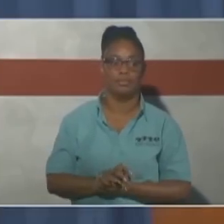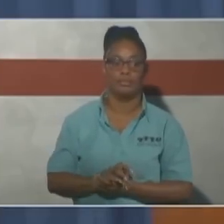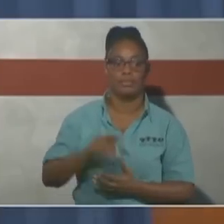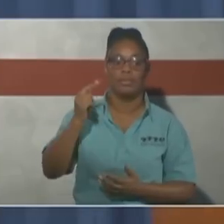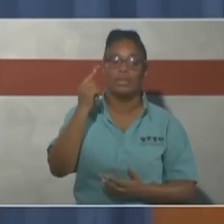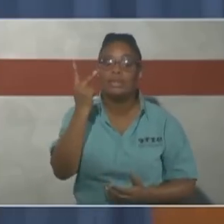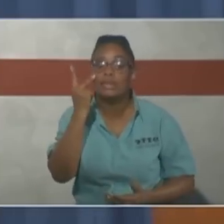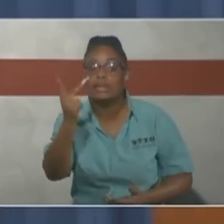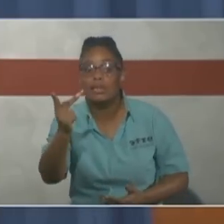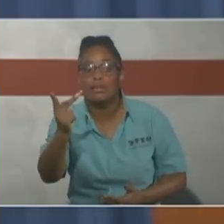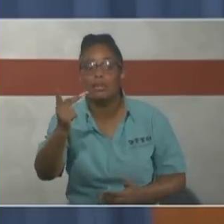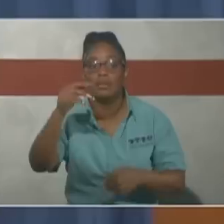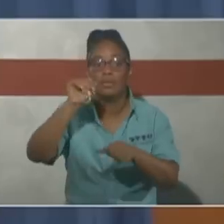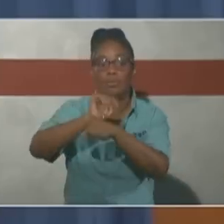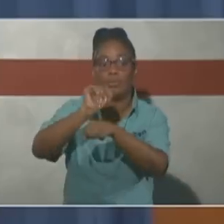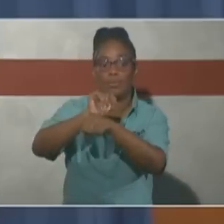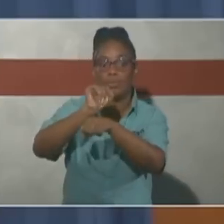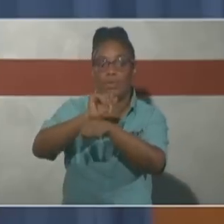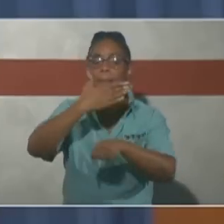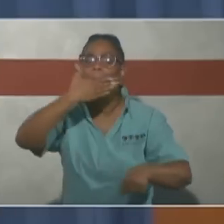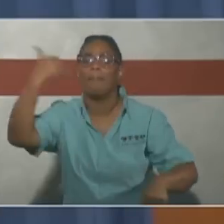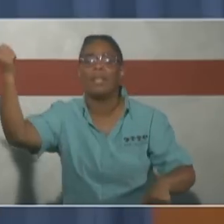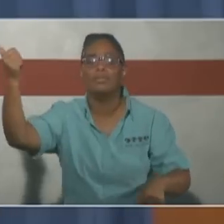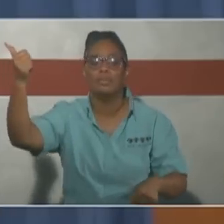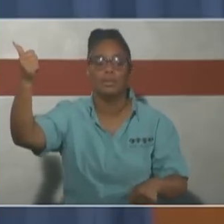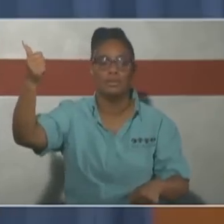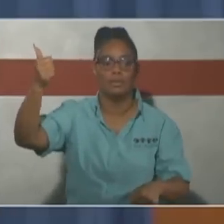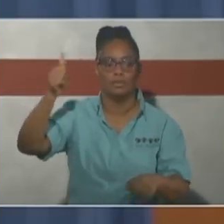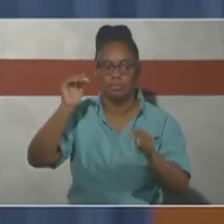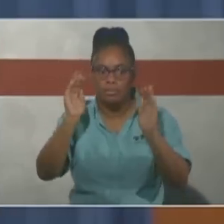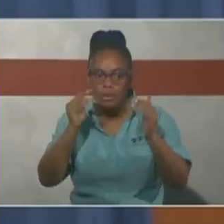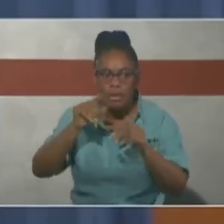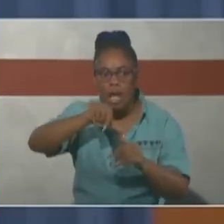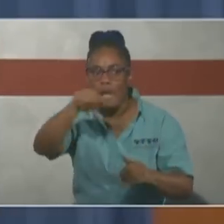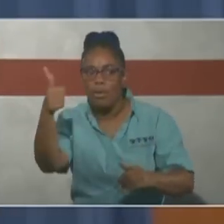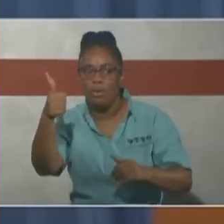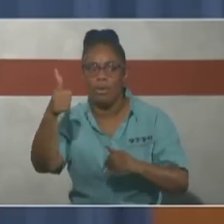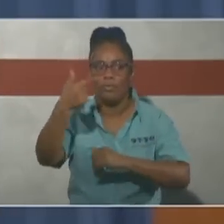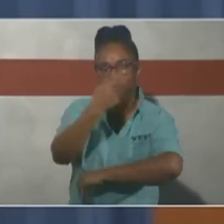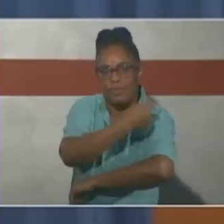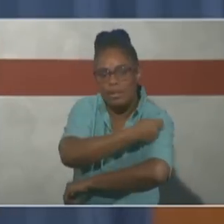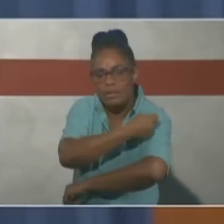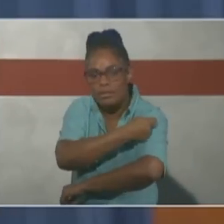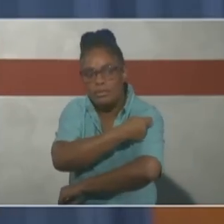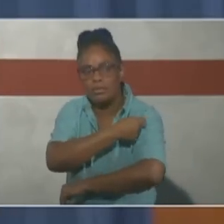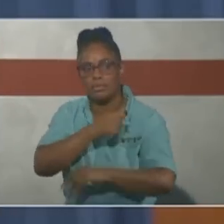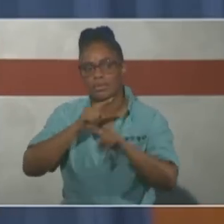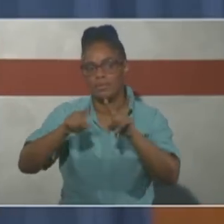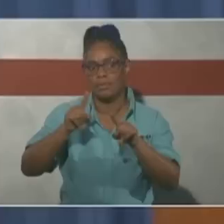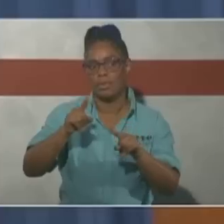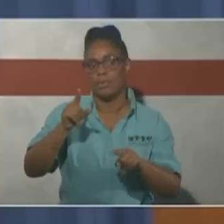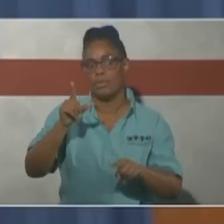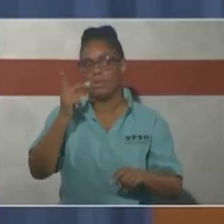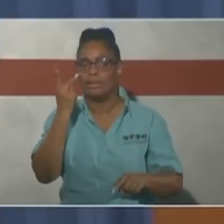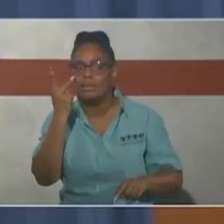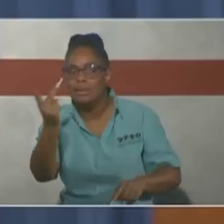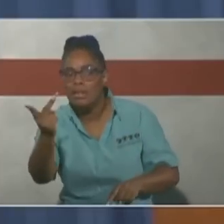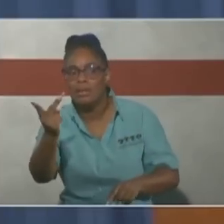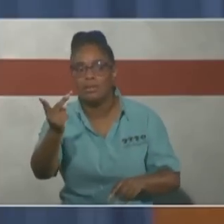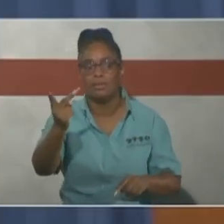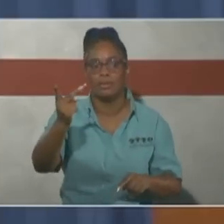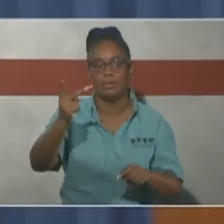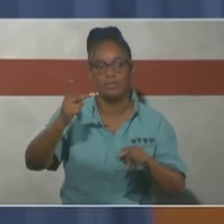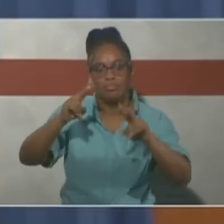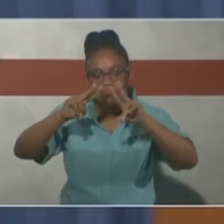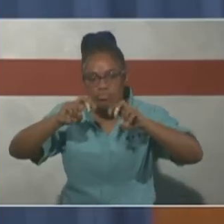If you test those, the immunity produced by those vaccines in a laboratory for its ability to block